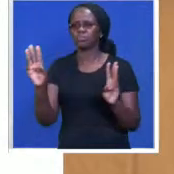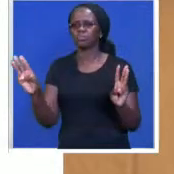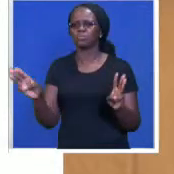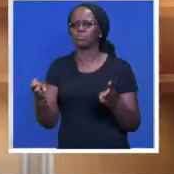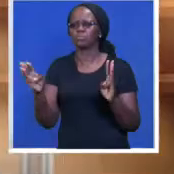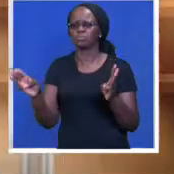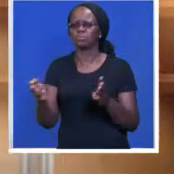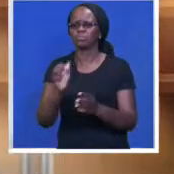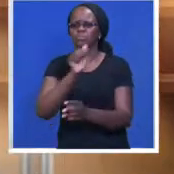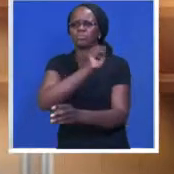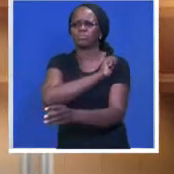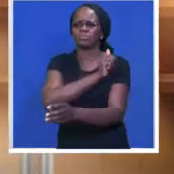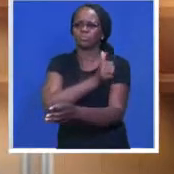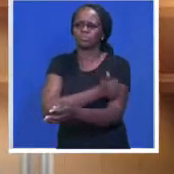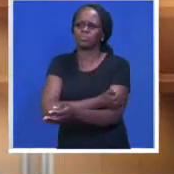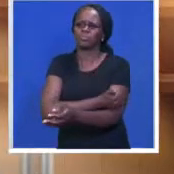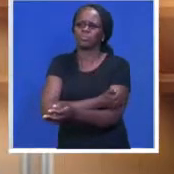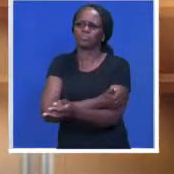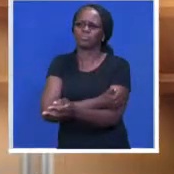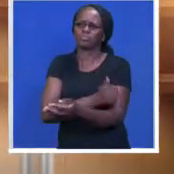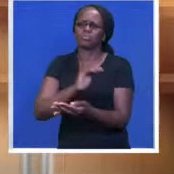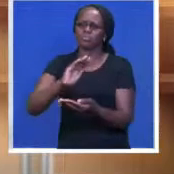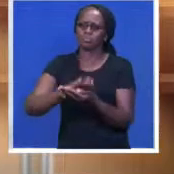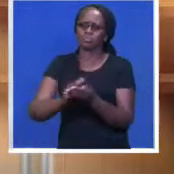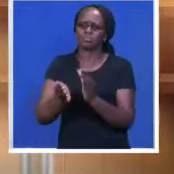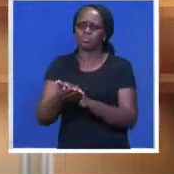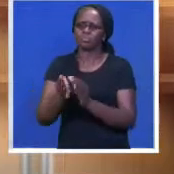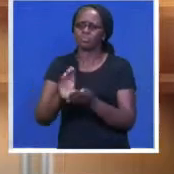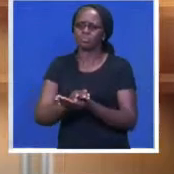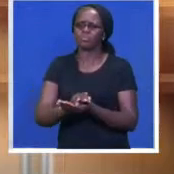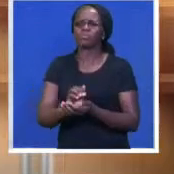creation. Although we have biblical evidence that God gave